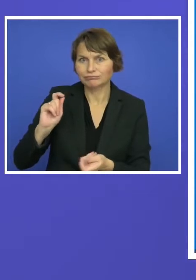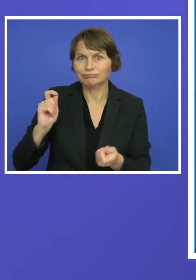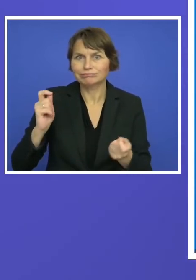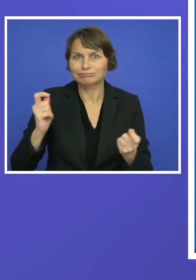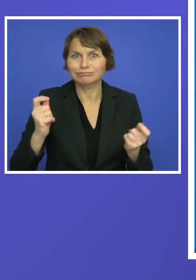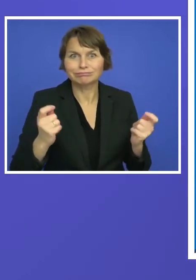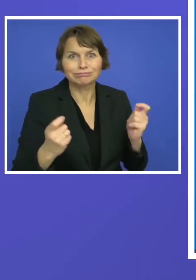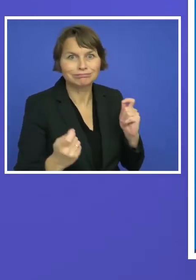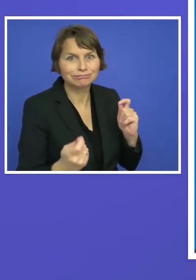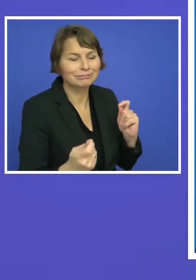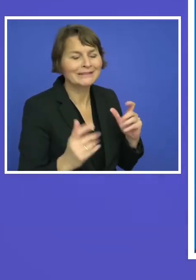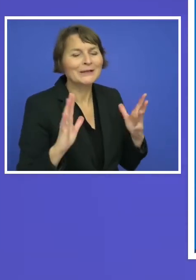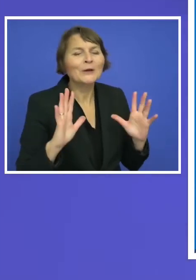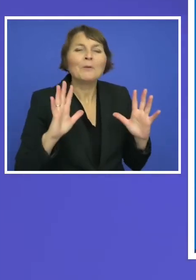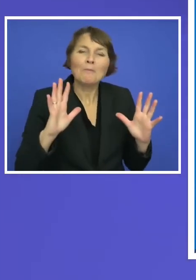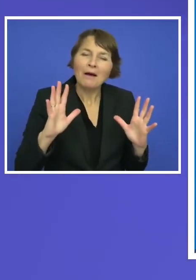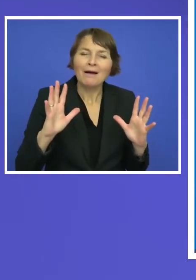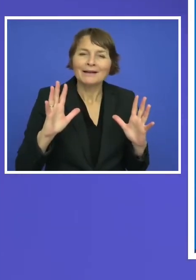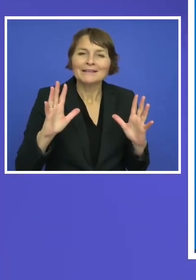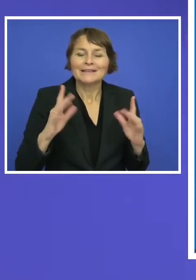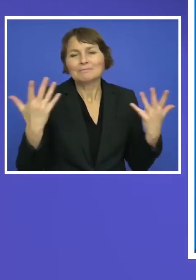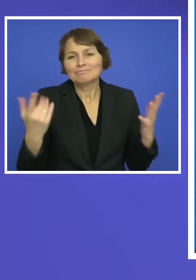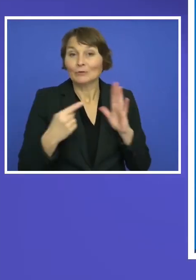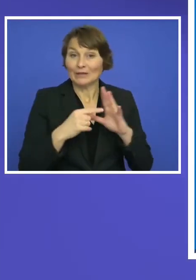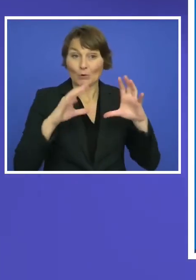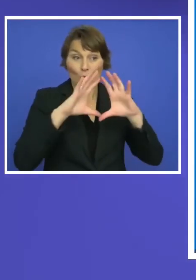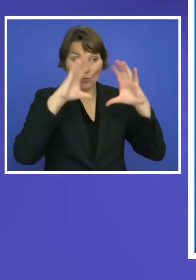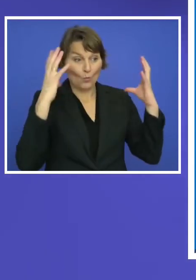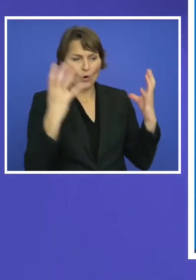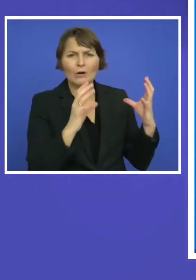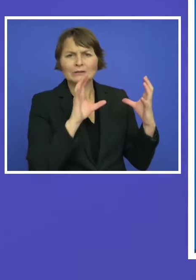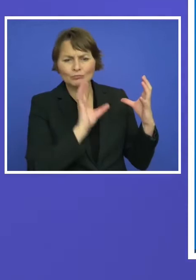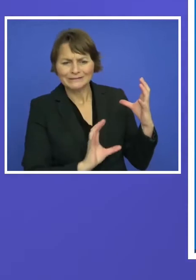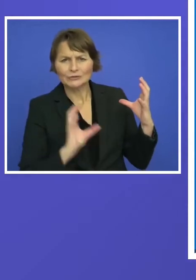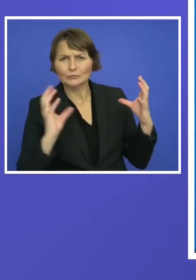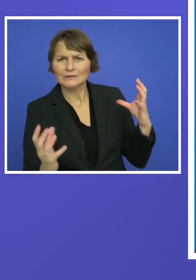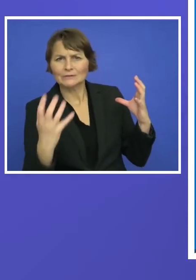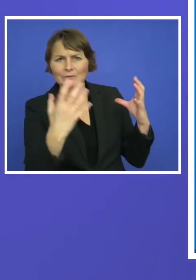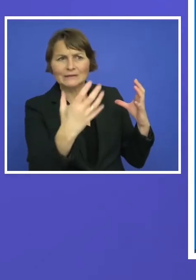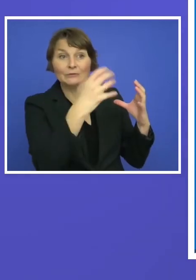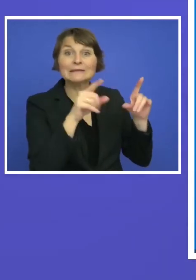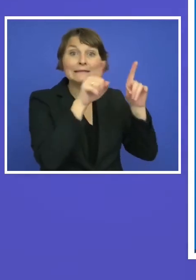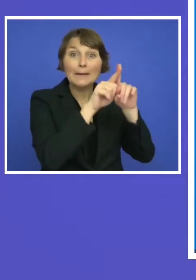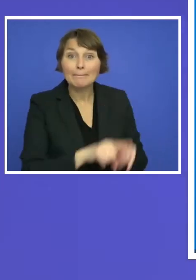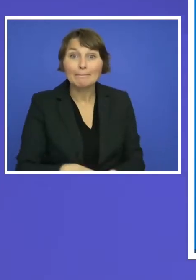there's a lot of difference from one region to the other, and confronted with the